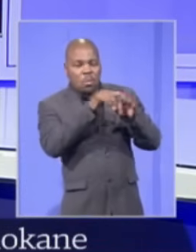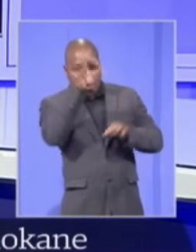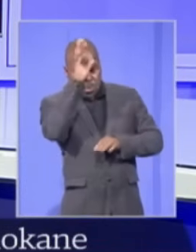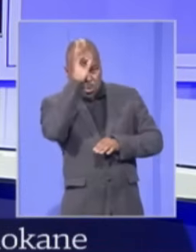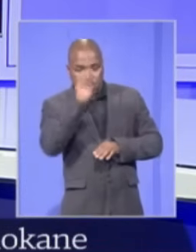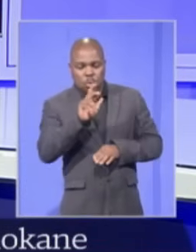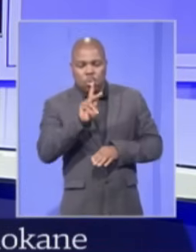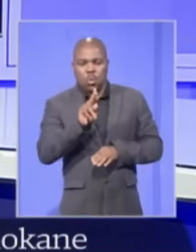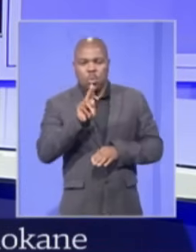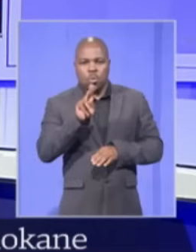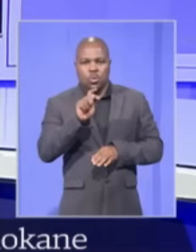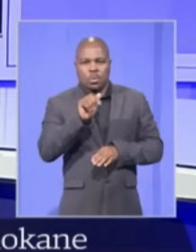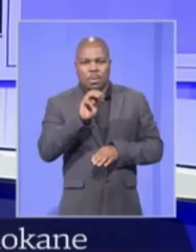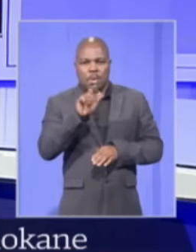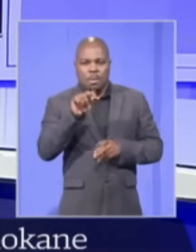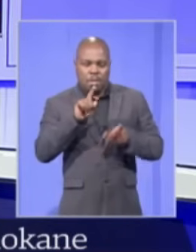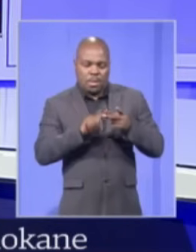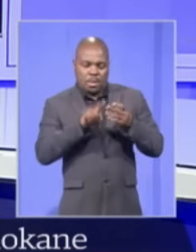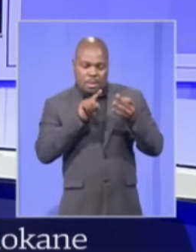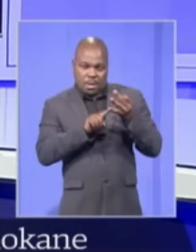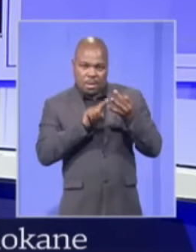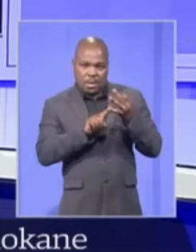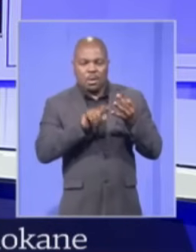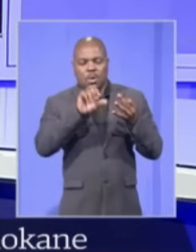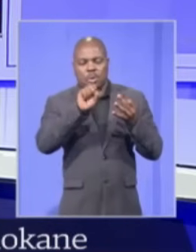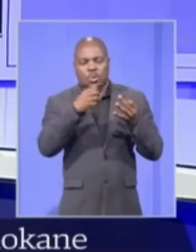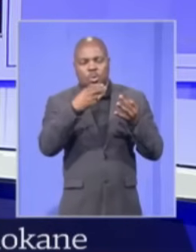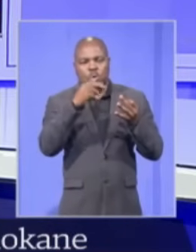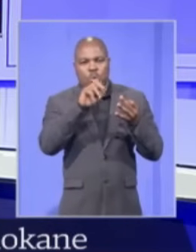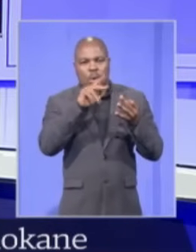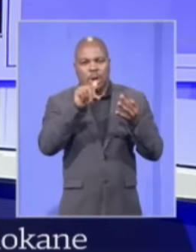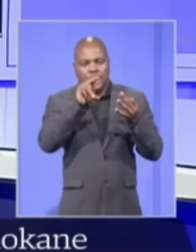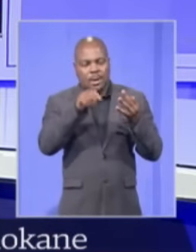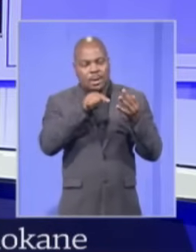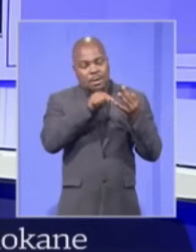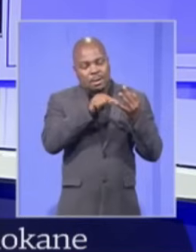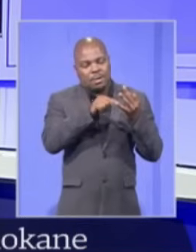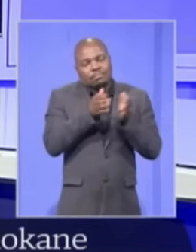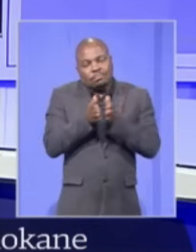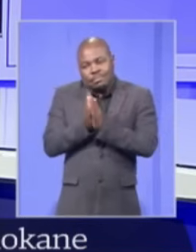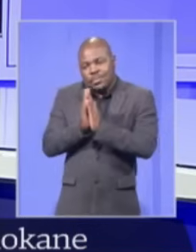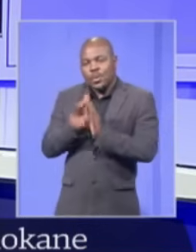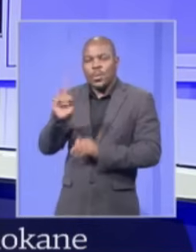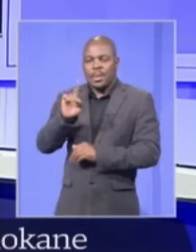le morwadie e bong Flora Shokane ba lopa beile gape.